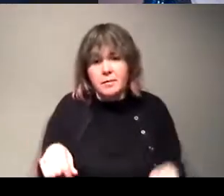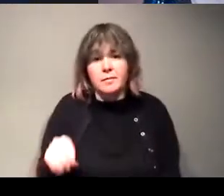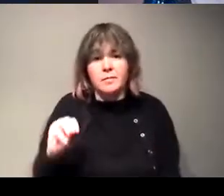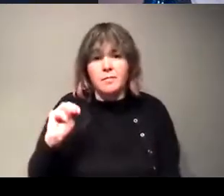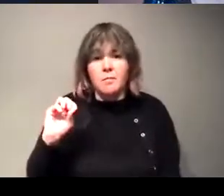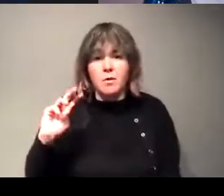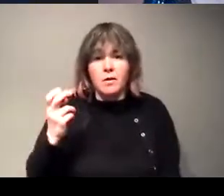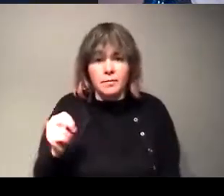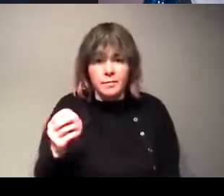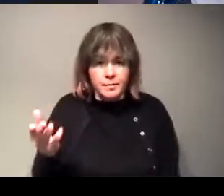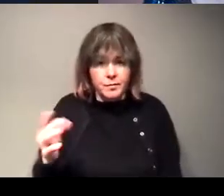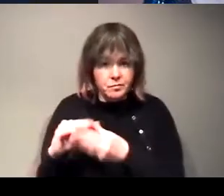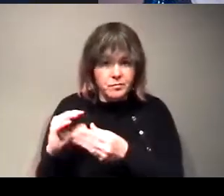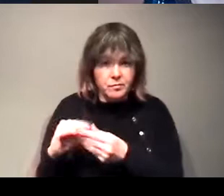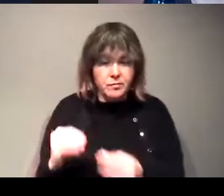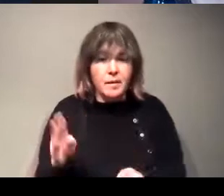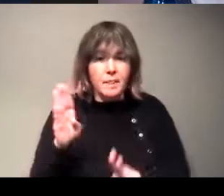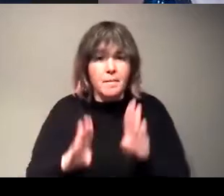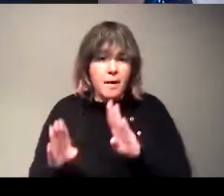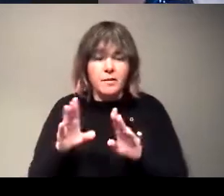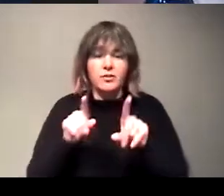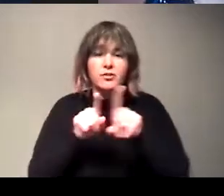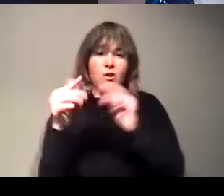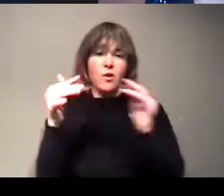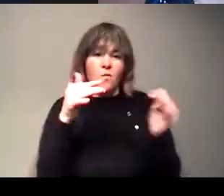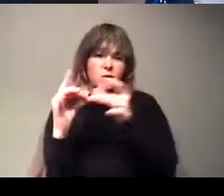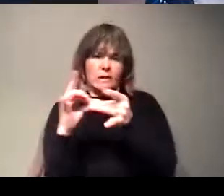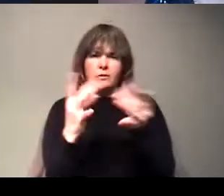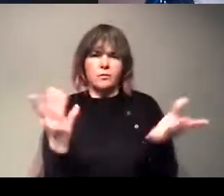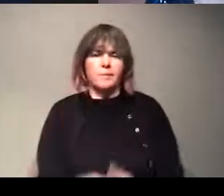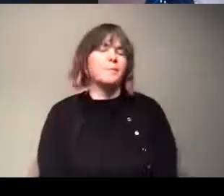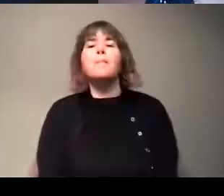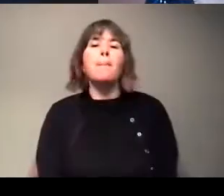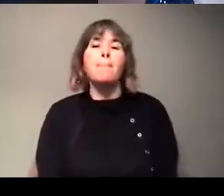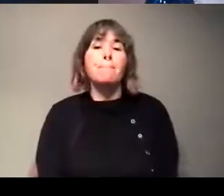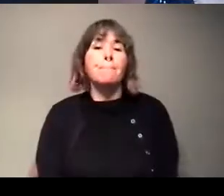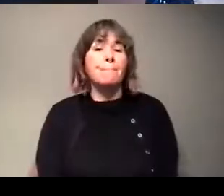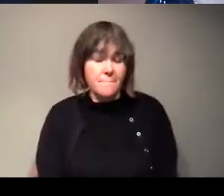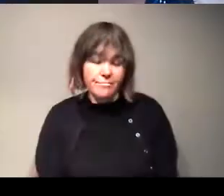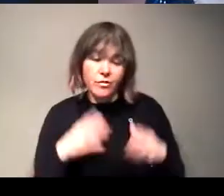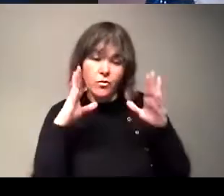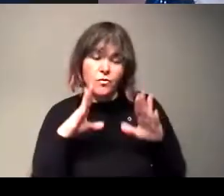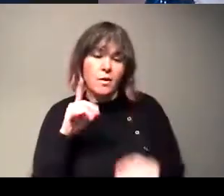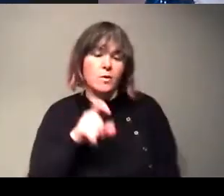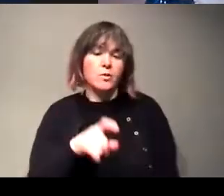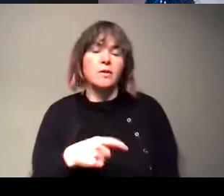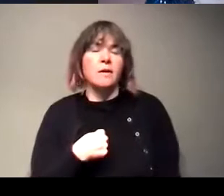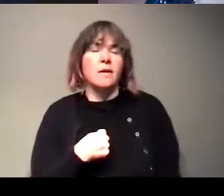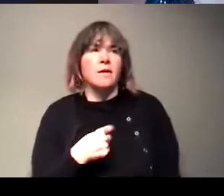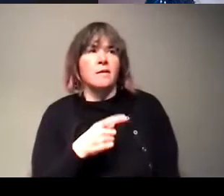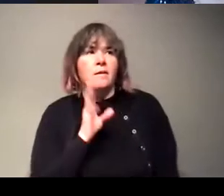some comments on the biology and Star Wars connections. That's a great question. And I would say that